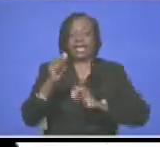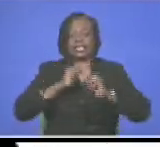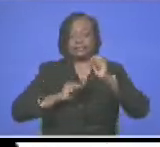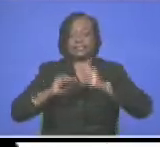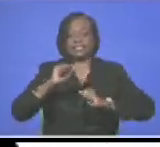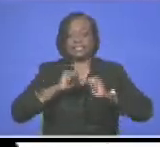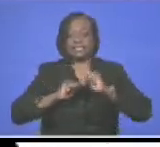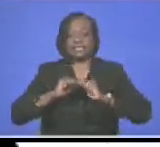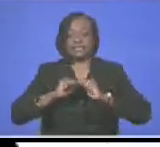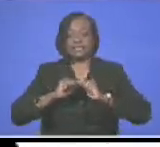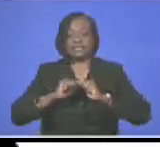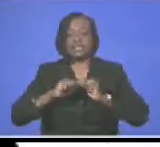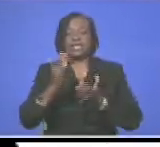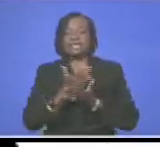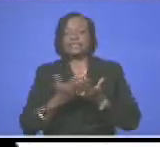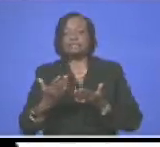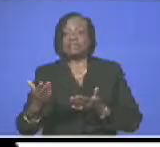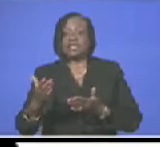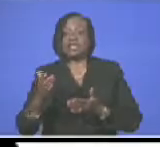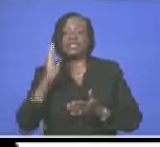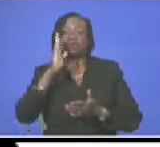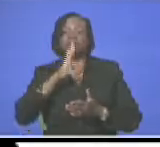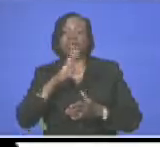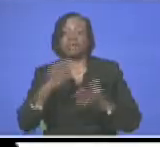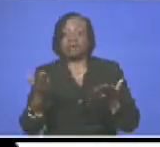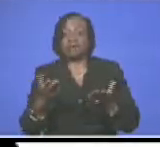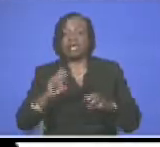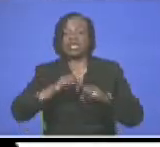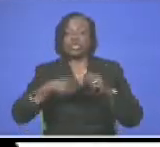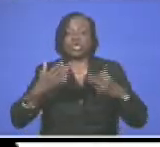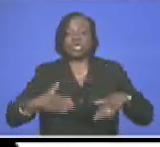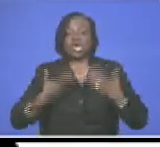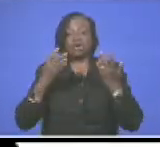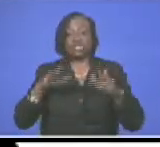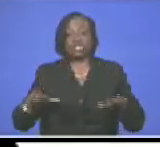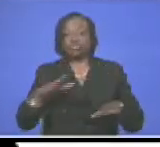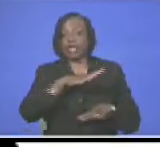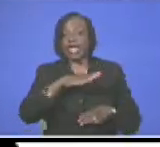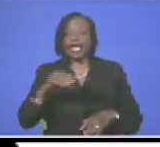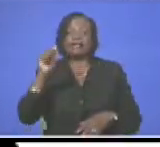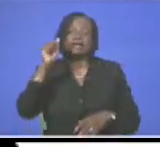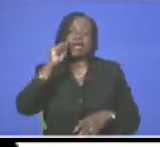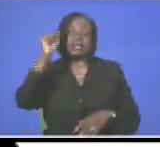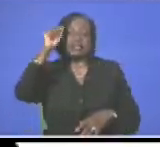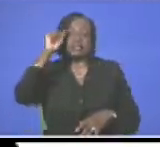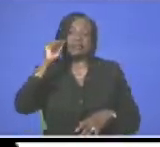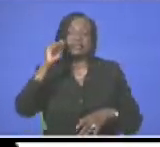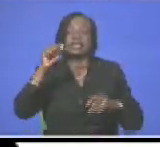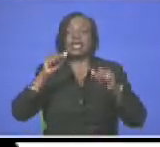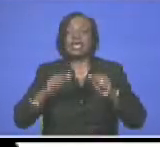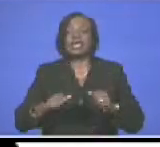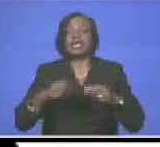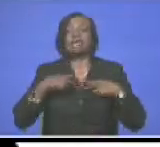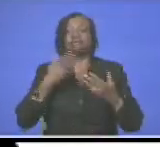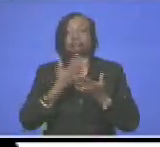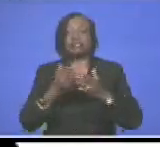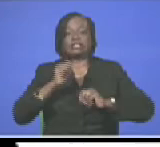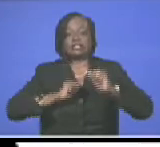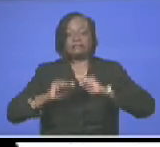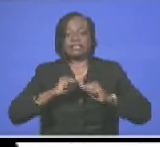activities. So we're going to put some things in here so that young people can, children and adults, can be able to have wholesome activity